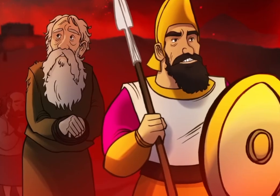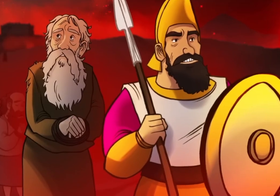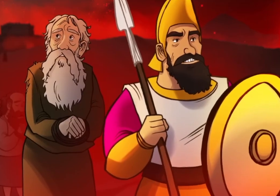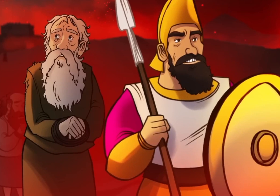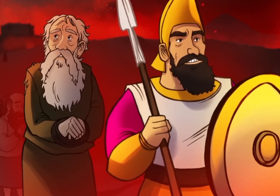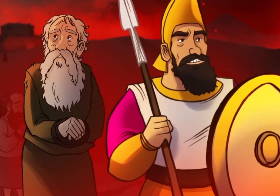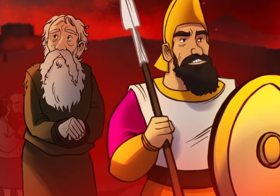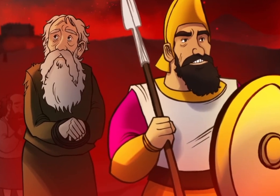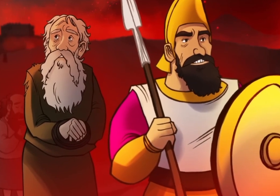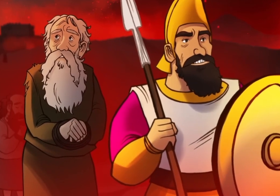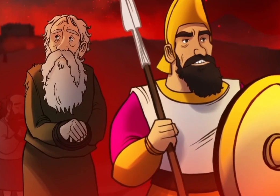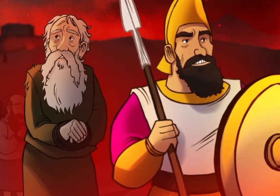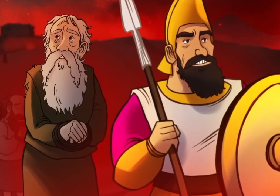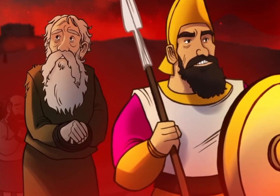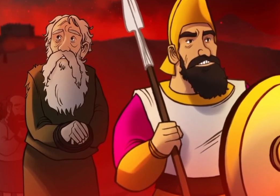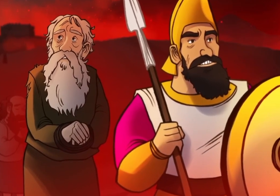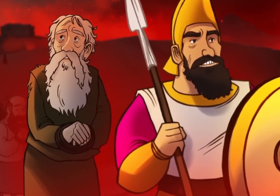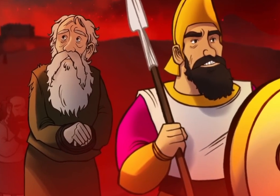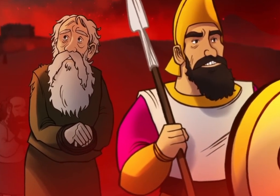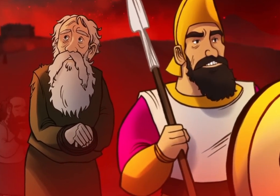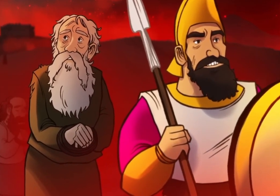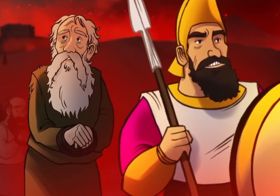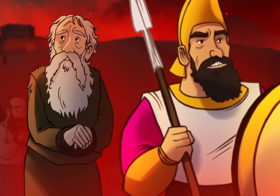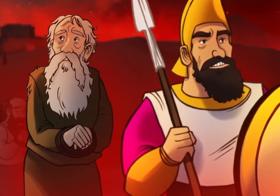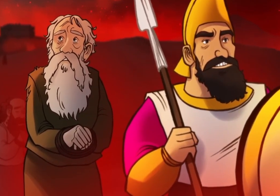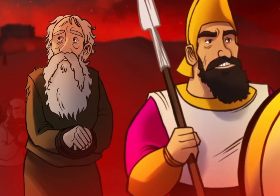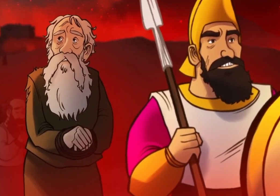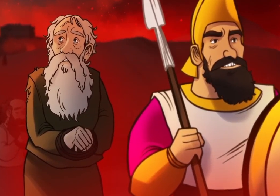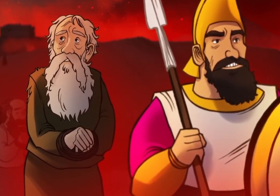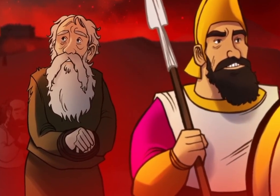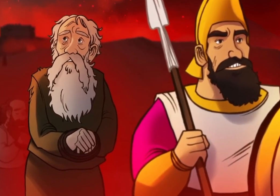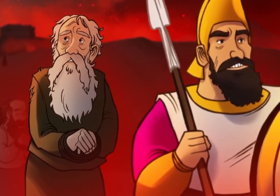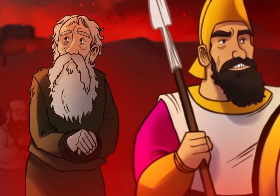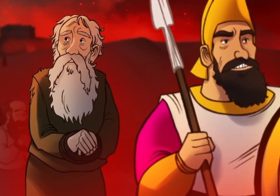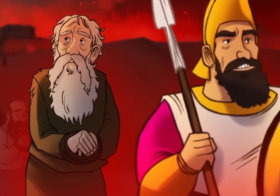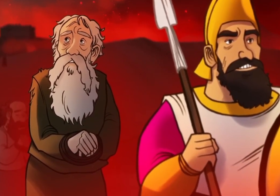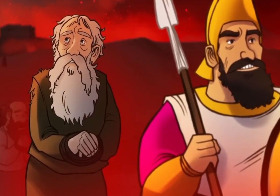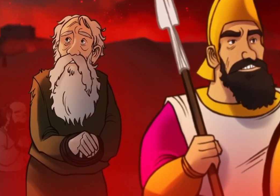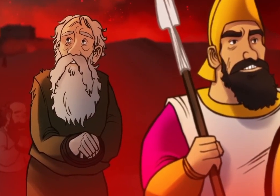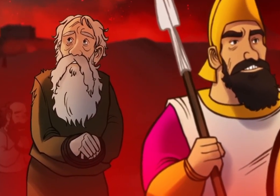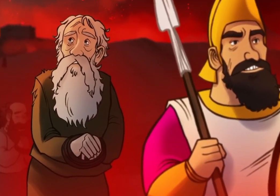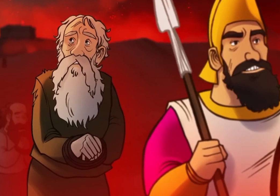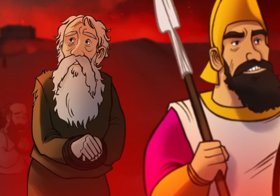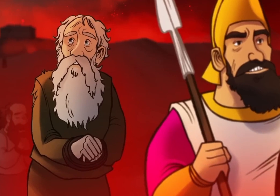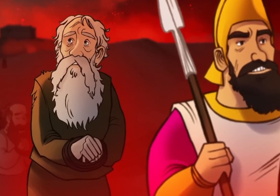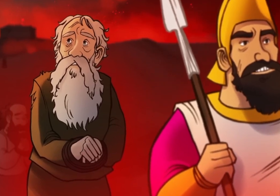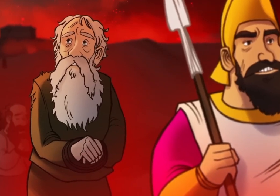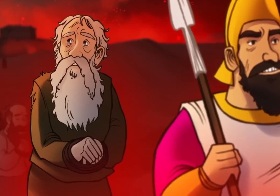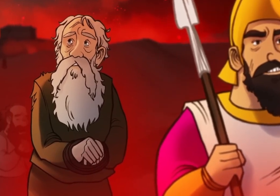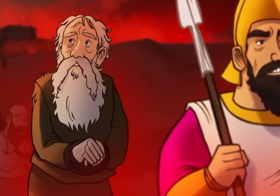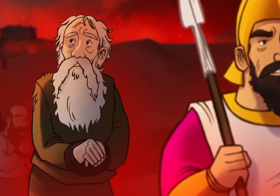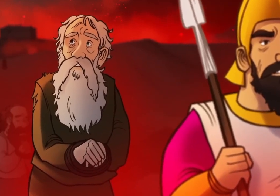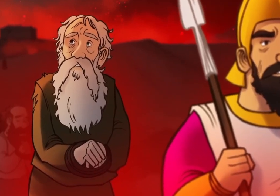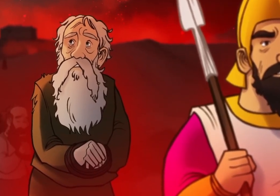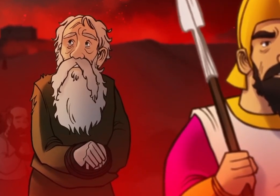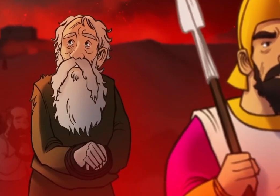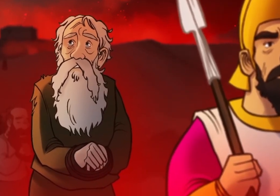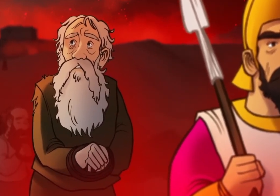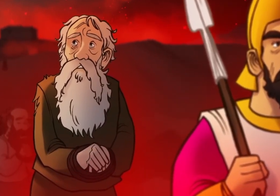This was a dark and discouraging time for the Israelites. Their temple, land, and nation had been